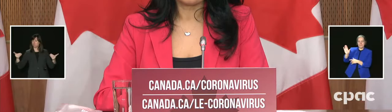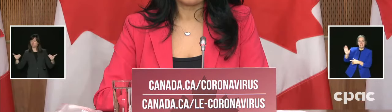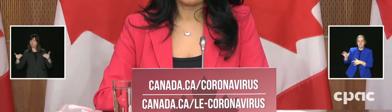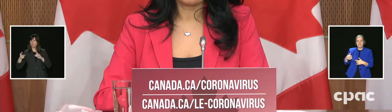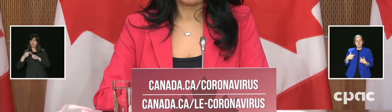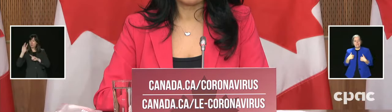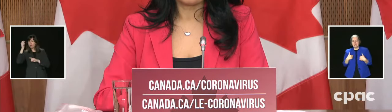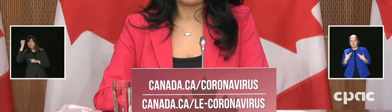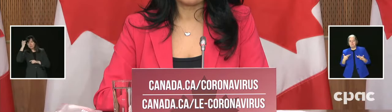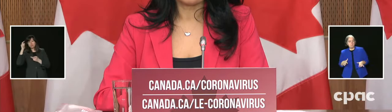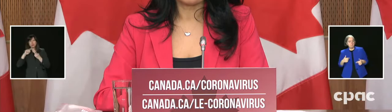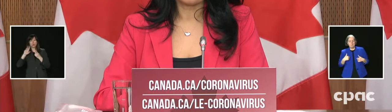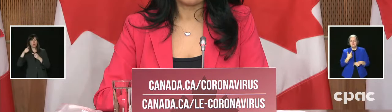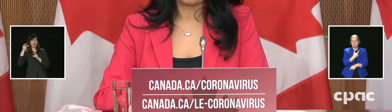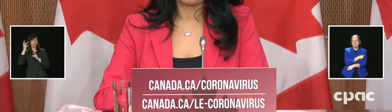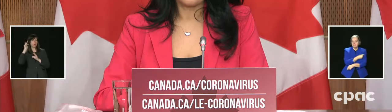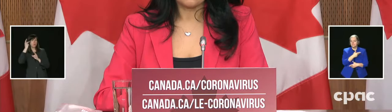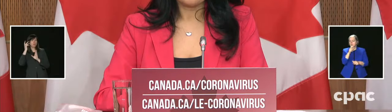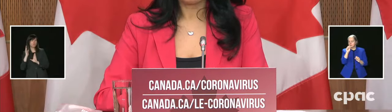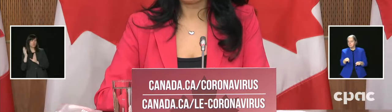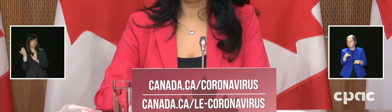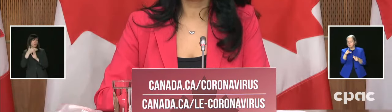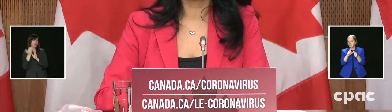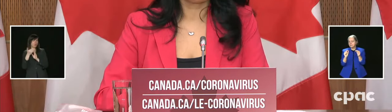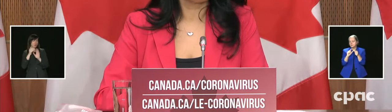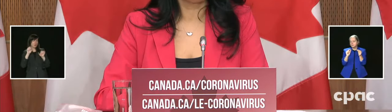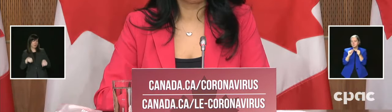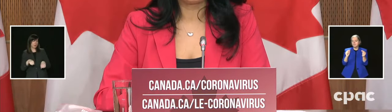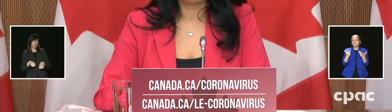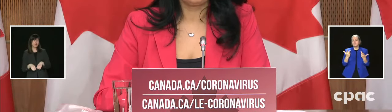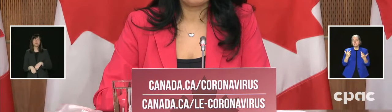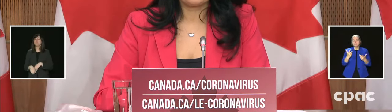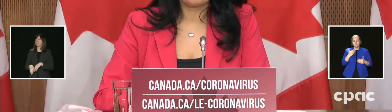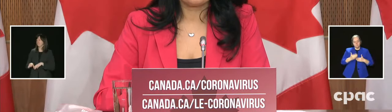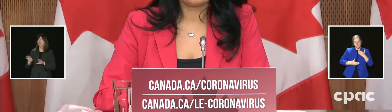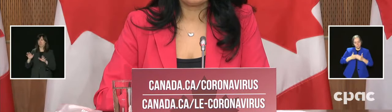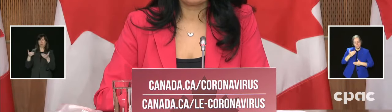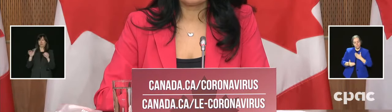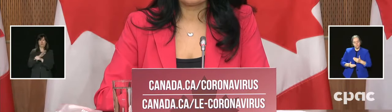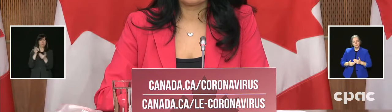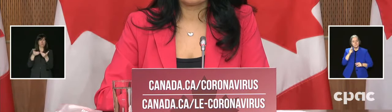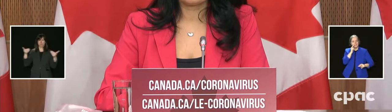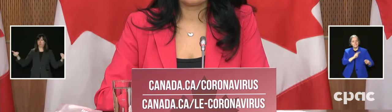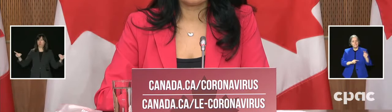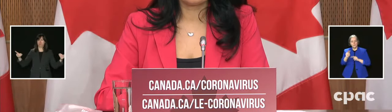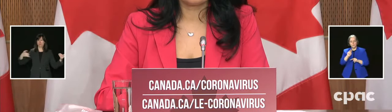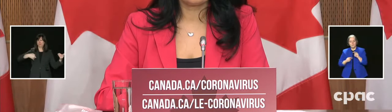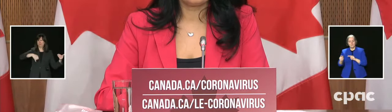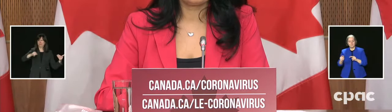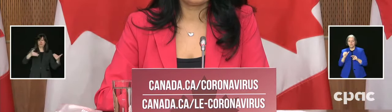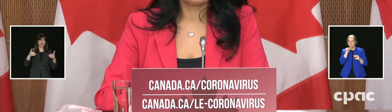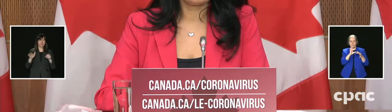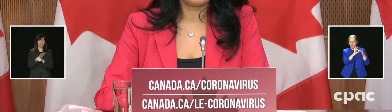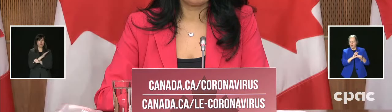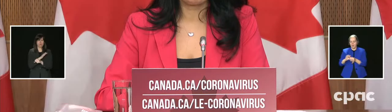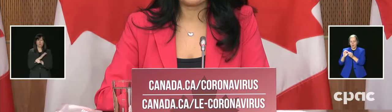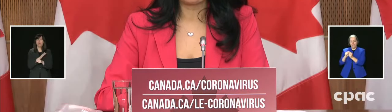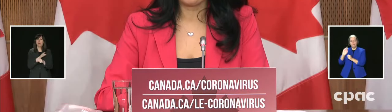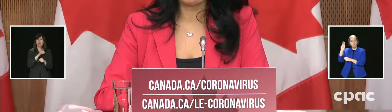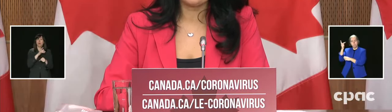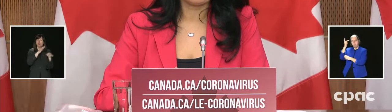the minister or politicians generally. Right. I mean, the process is completely separate, right? These decisions are